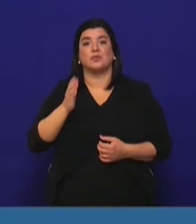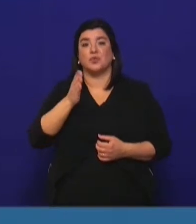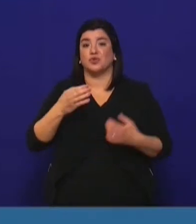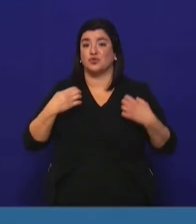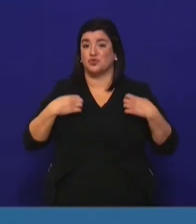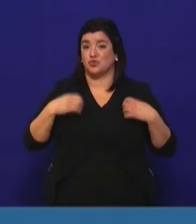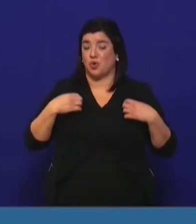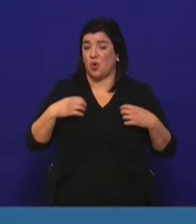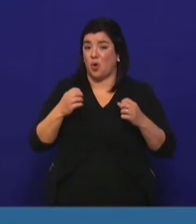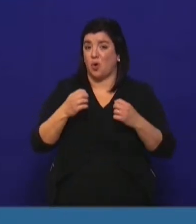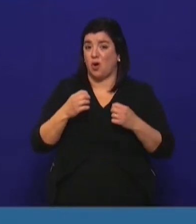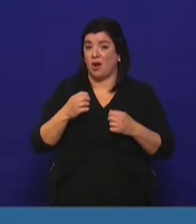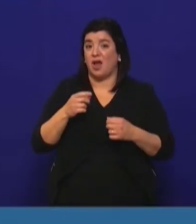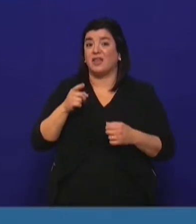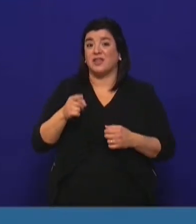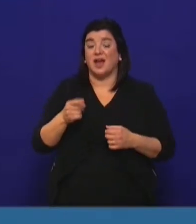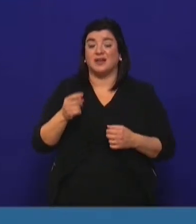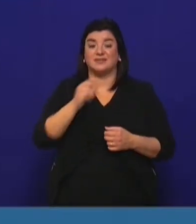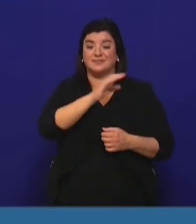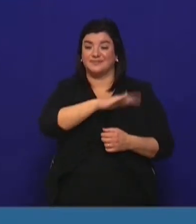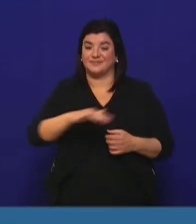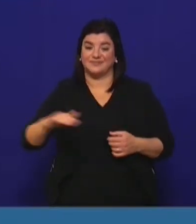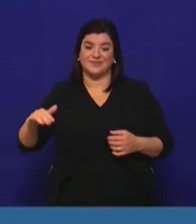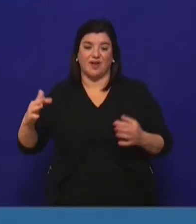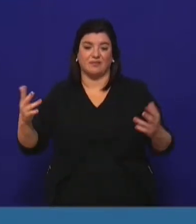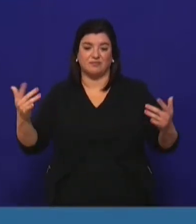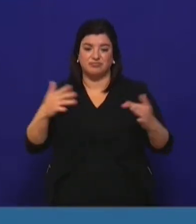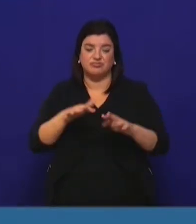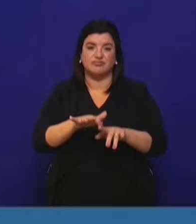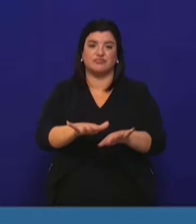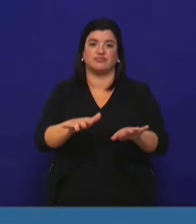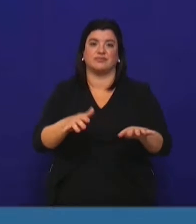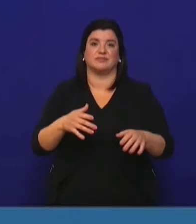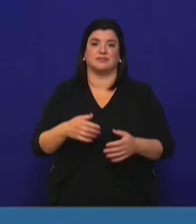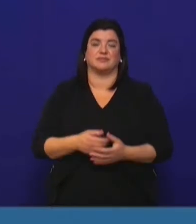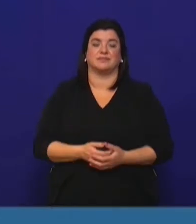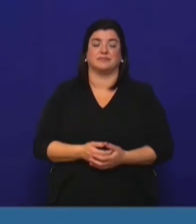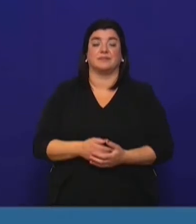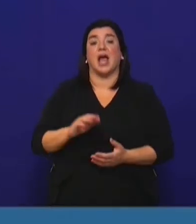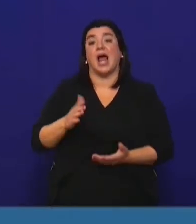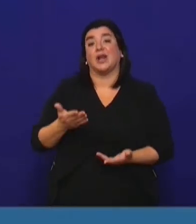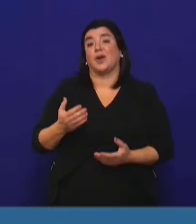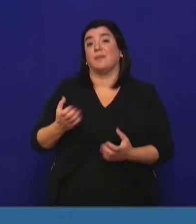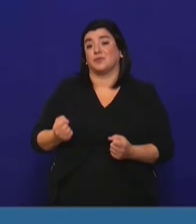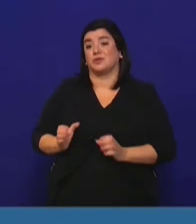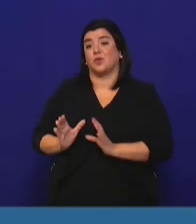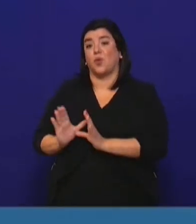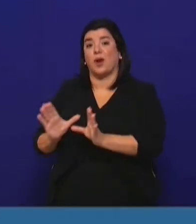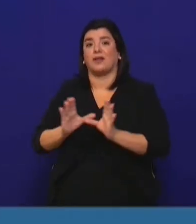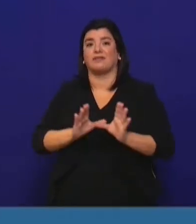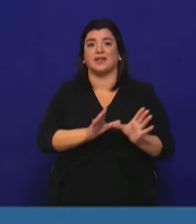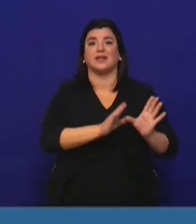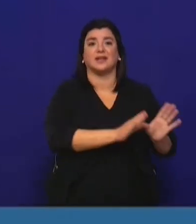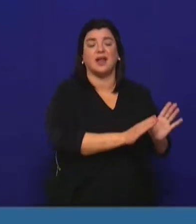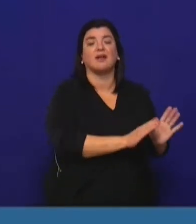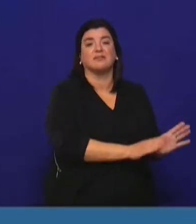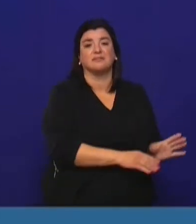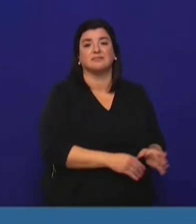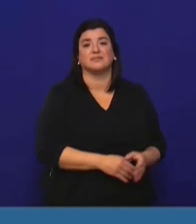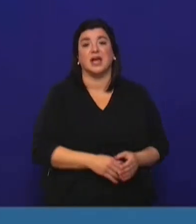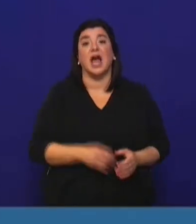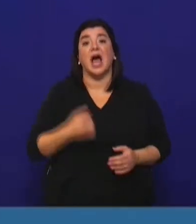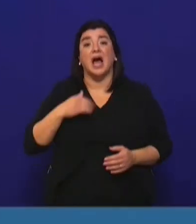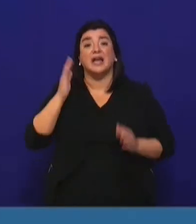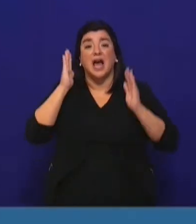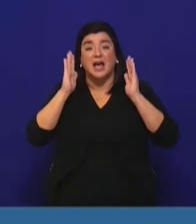numru ta' tfal oħra li ħajkunu qegħdin jitpoġġew ukoll f'kwarantina. Allura rridu noqogħdu attenti mill-attivitajiet kollha